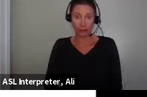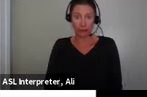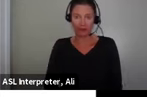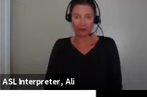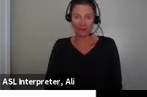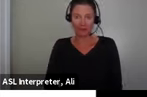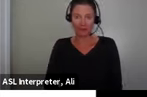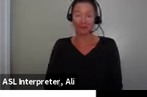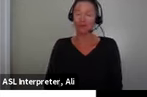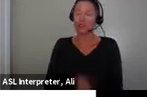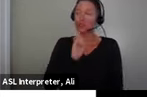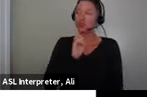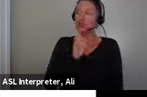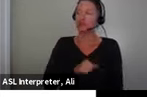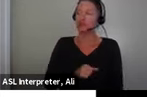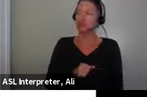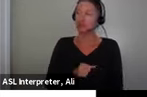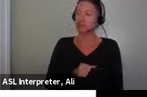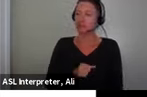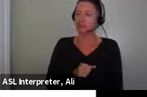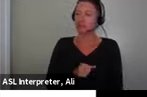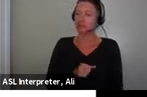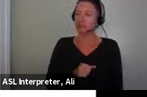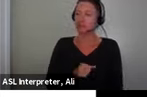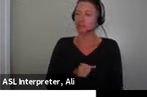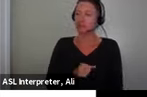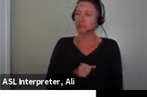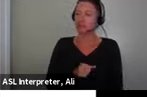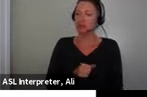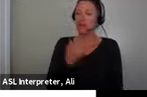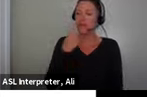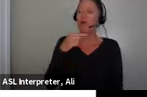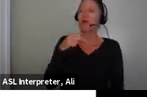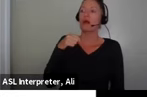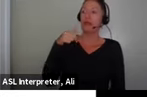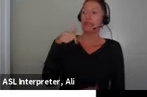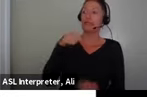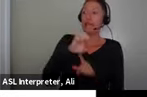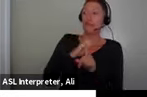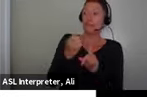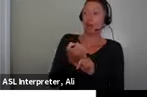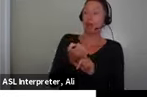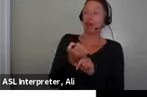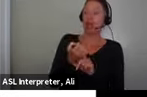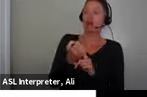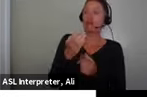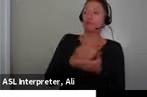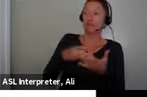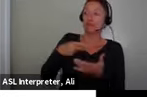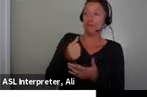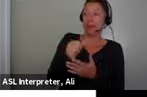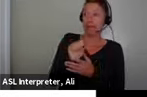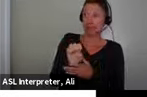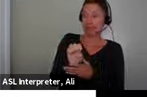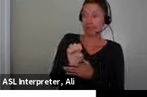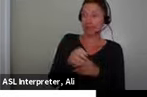Sure. I can tell you for this environmental phase, there's money already been encumbered to complete